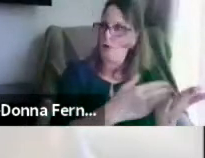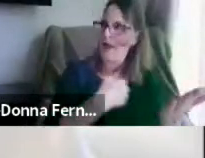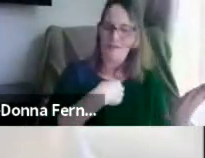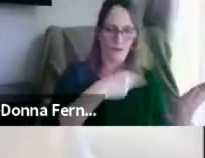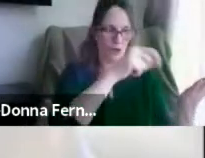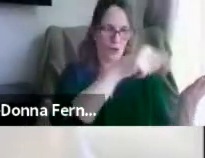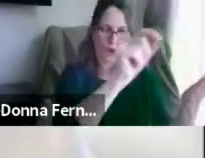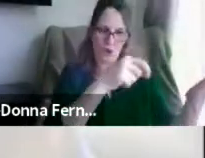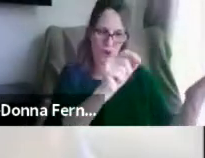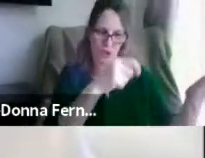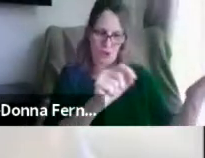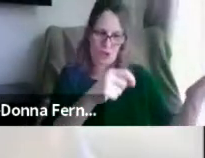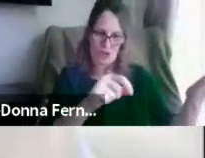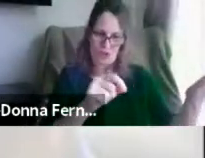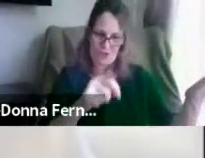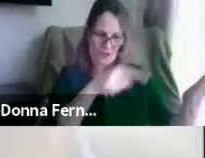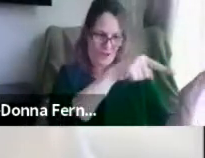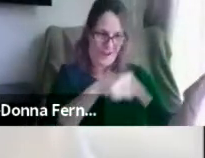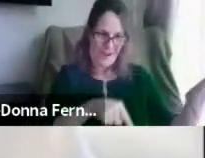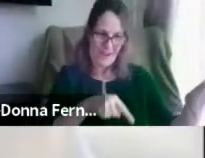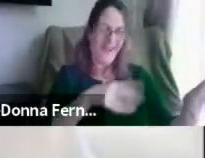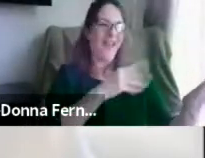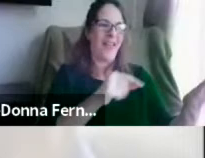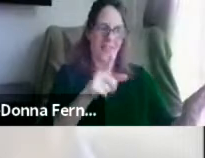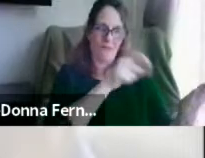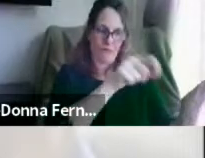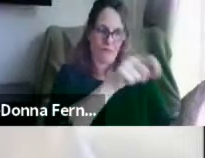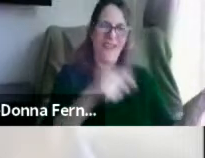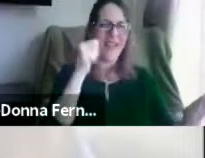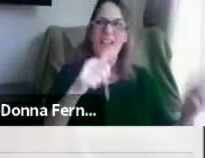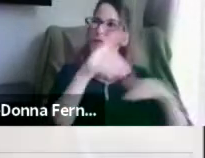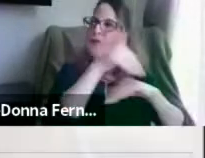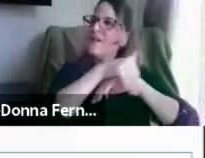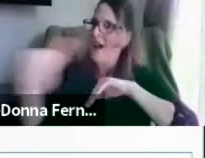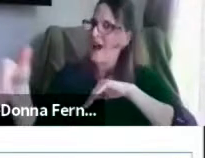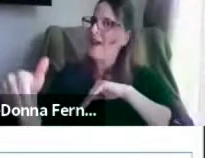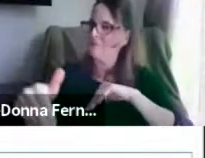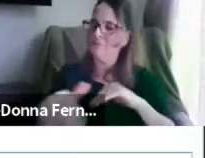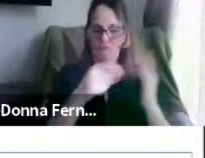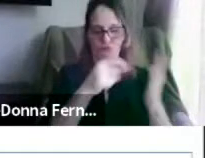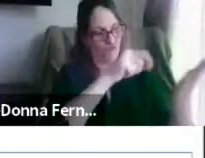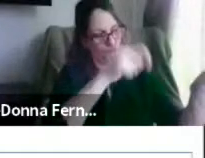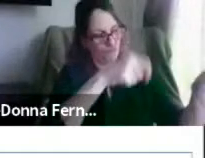to date and make sure that they are being completed nightly.